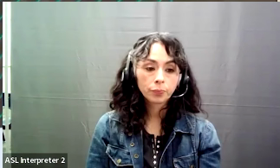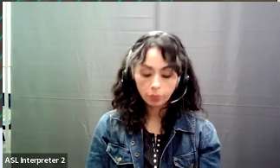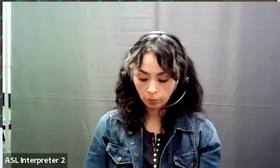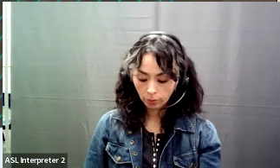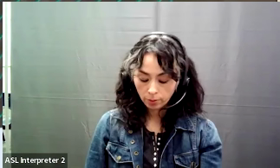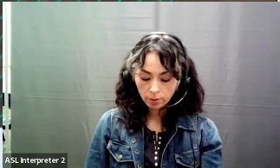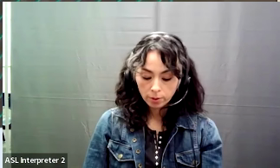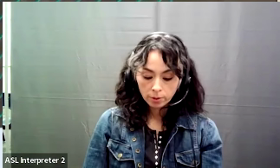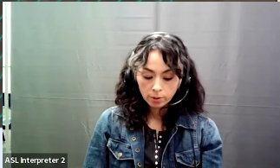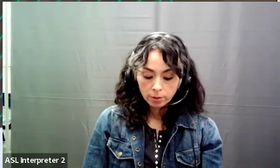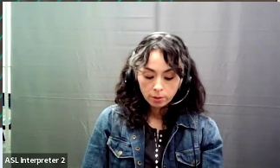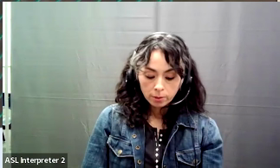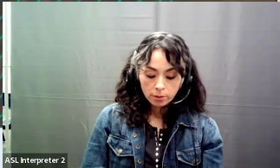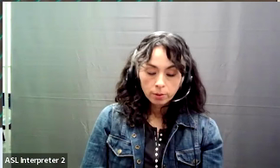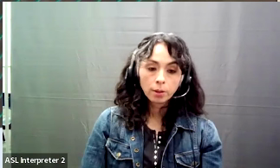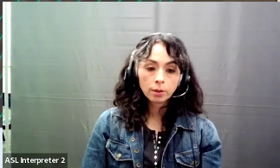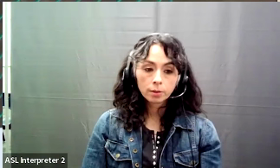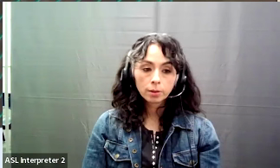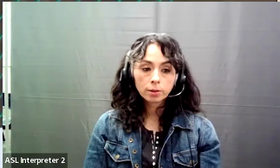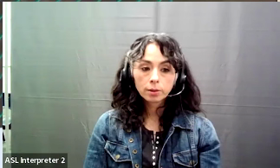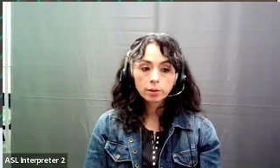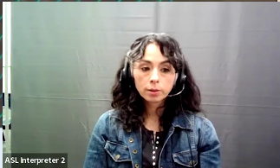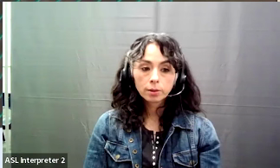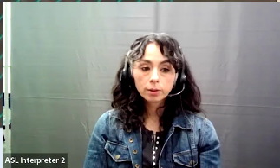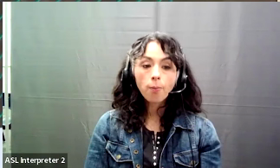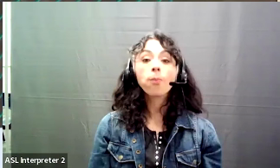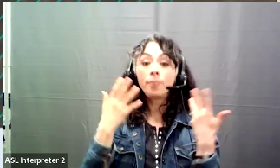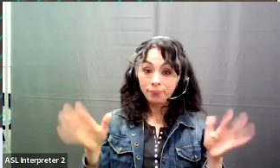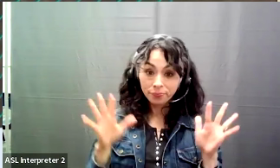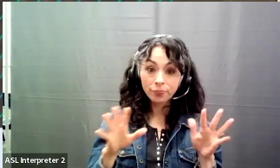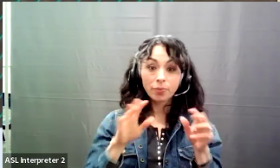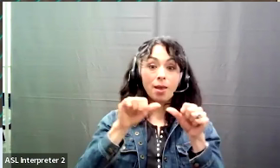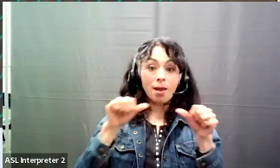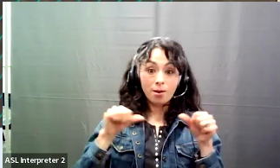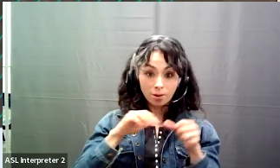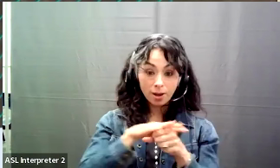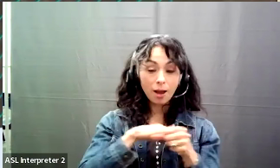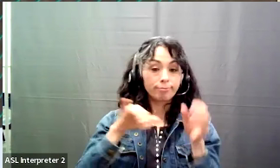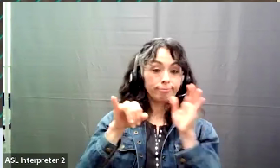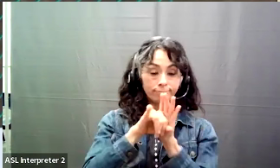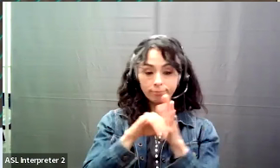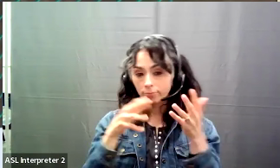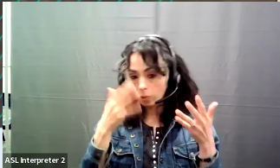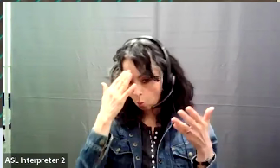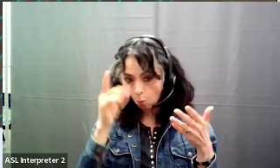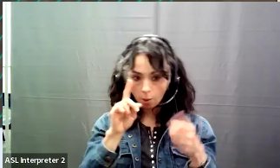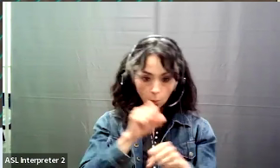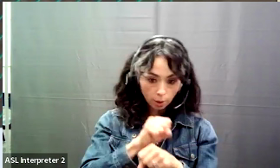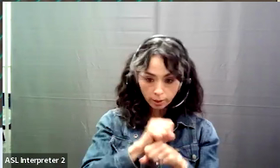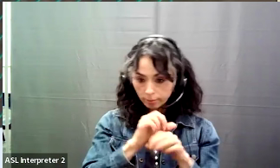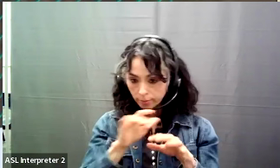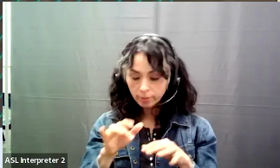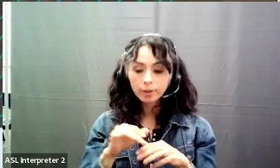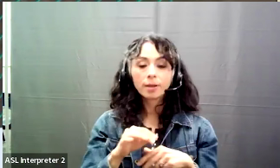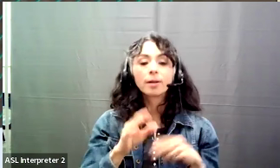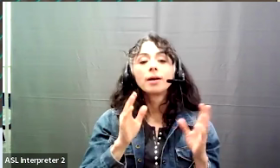use. Once that we have the area identified, we know where we're going to be working, we're going to go